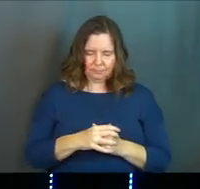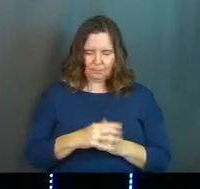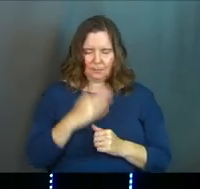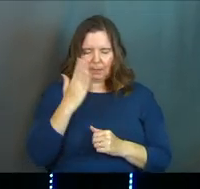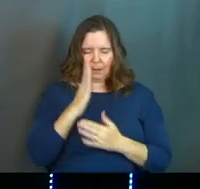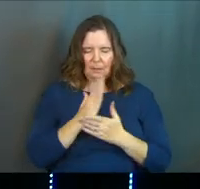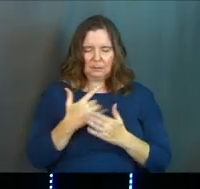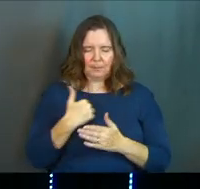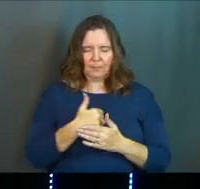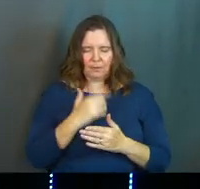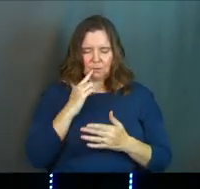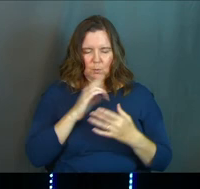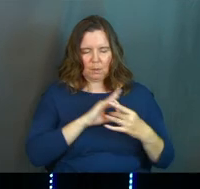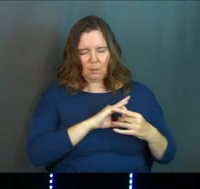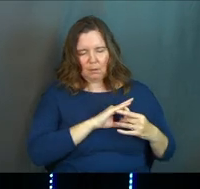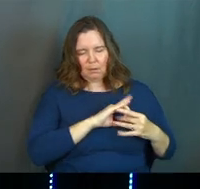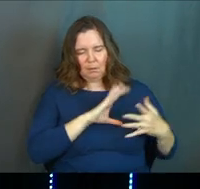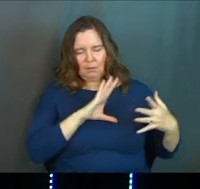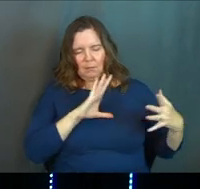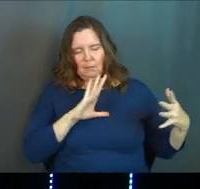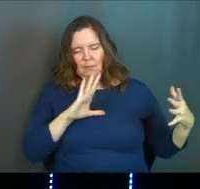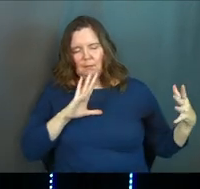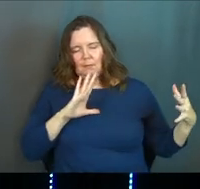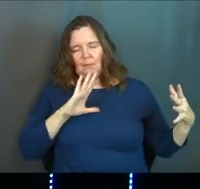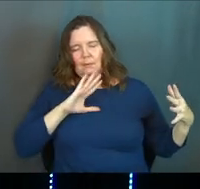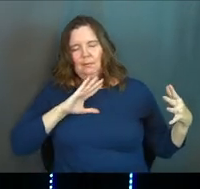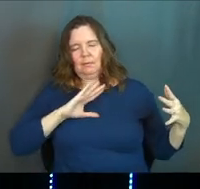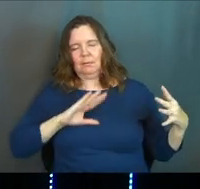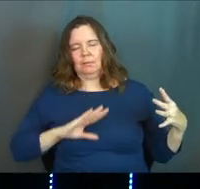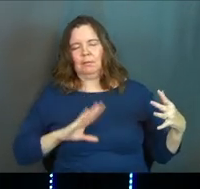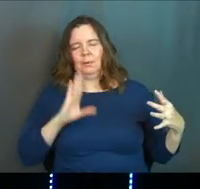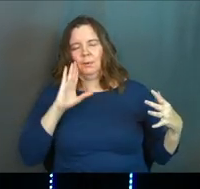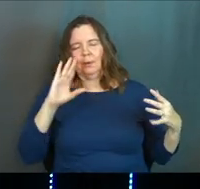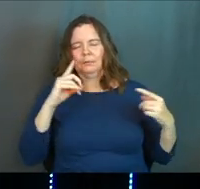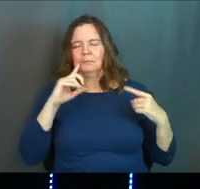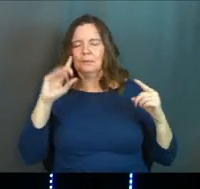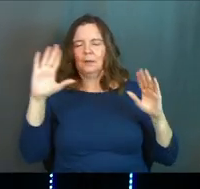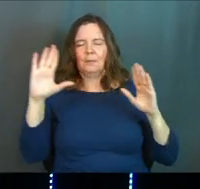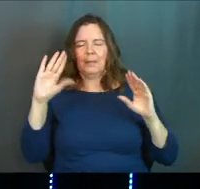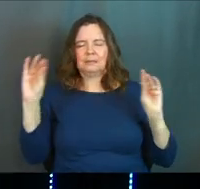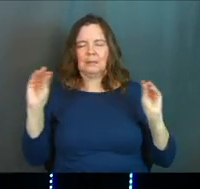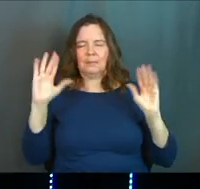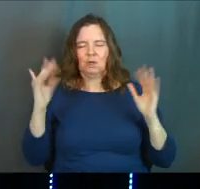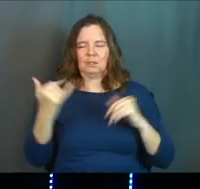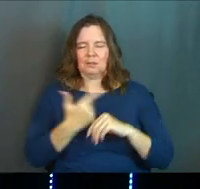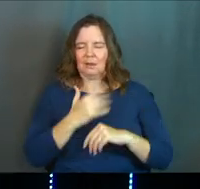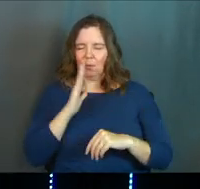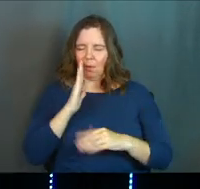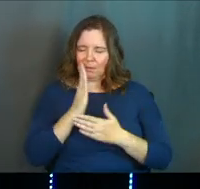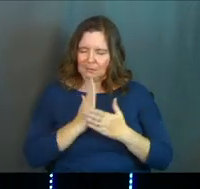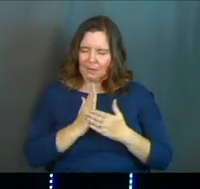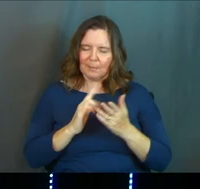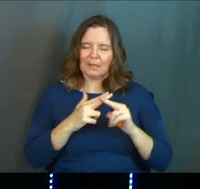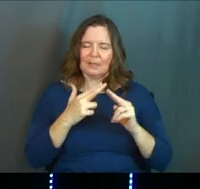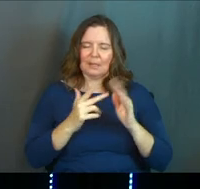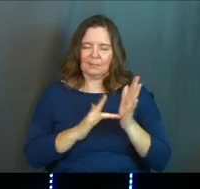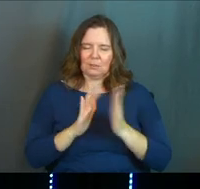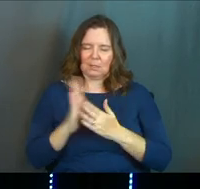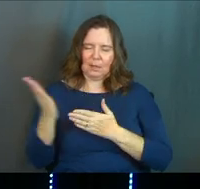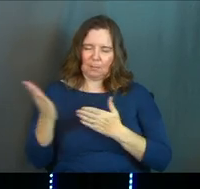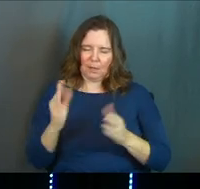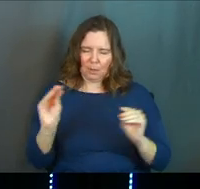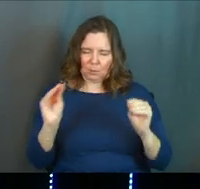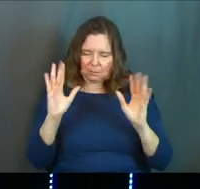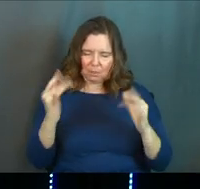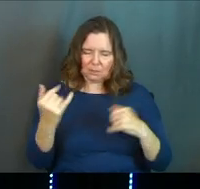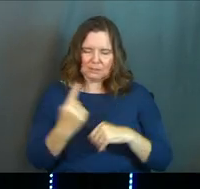And God, some of us are going to break free. Some of us are going to get an amazing miracle today. In the name of Jesus, bring